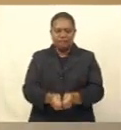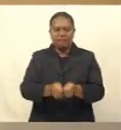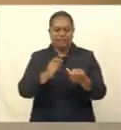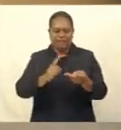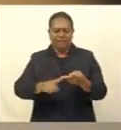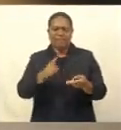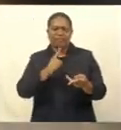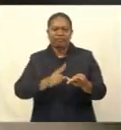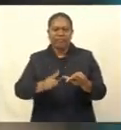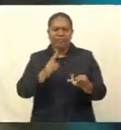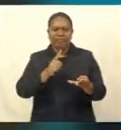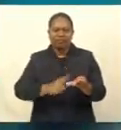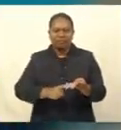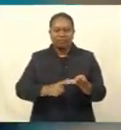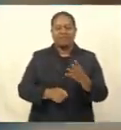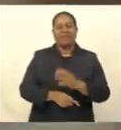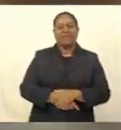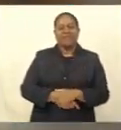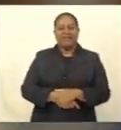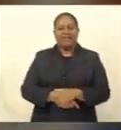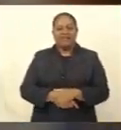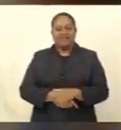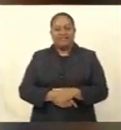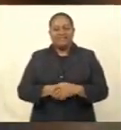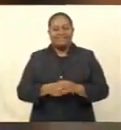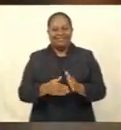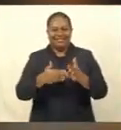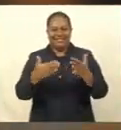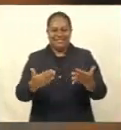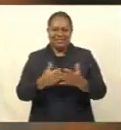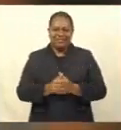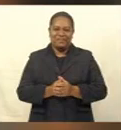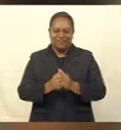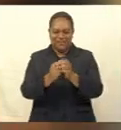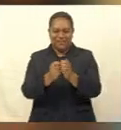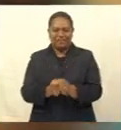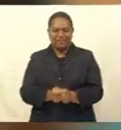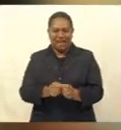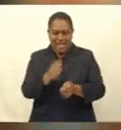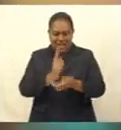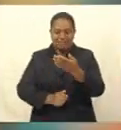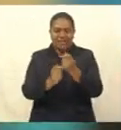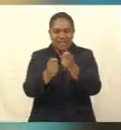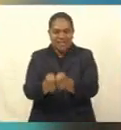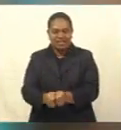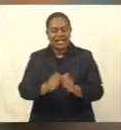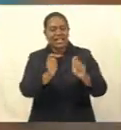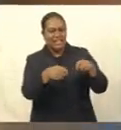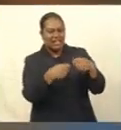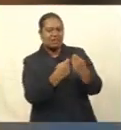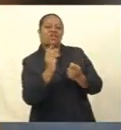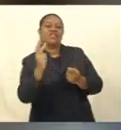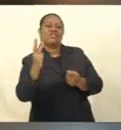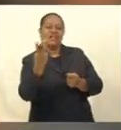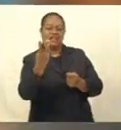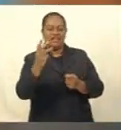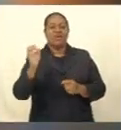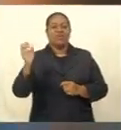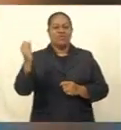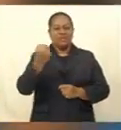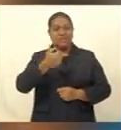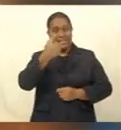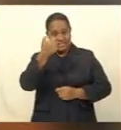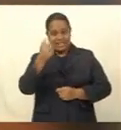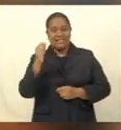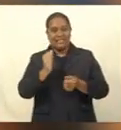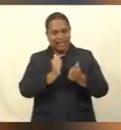Inoke, Wasuturanga and Apakuki Tabondi also getting on the score sheet. It was the team's 3rd win from 6 games and